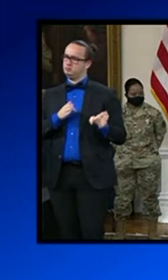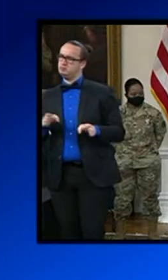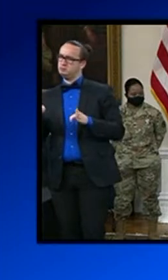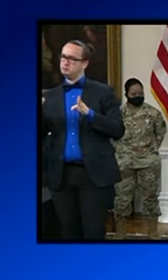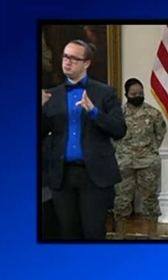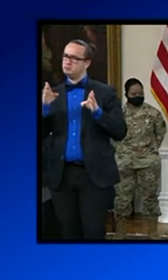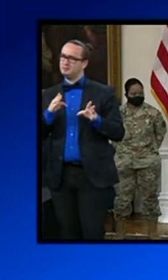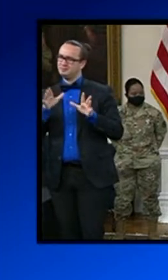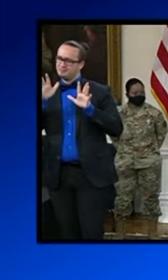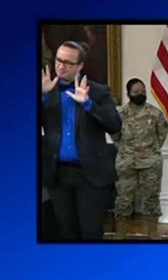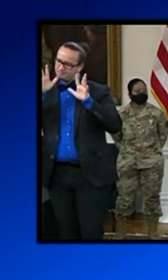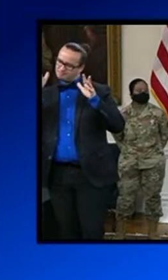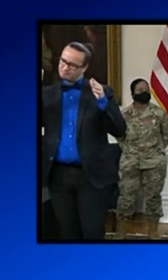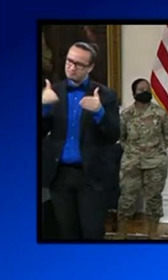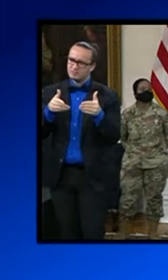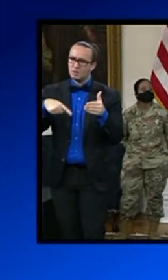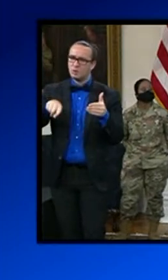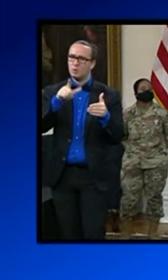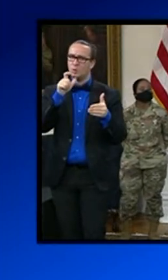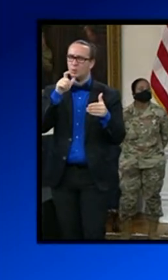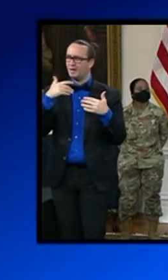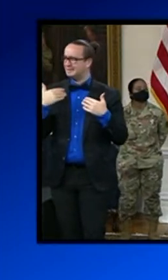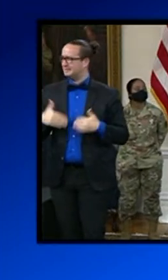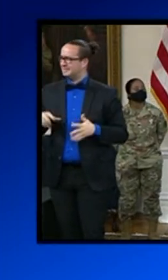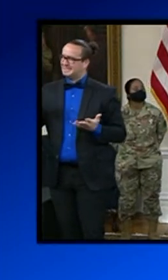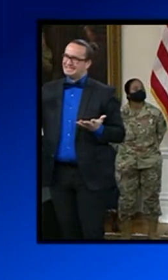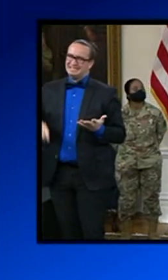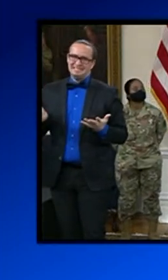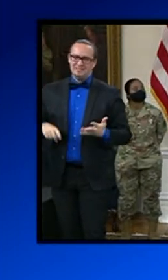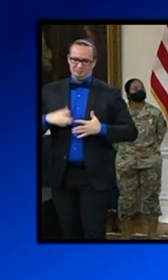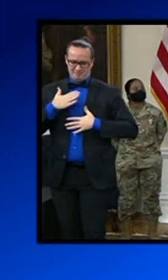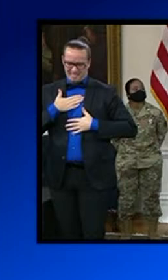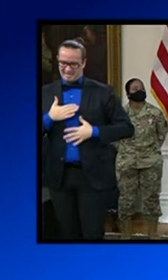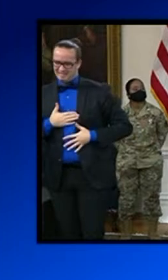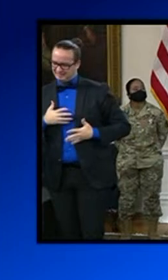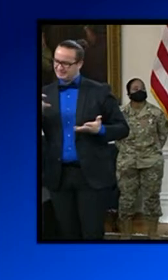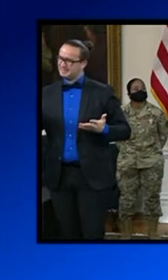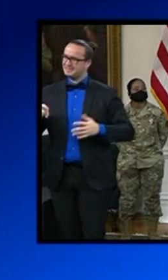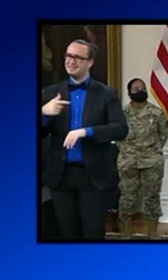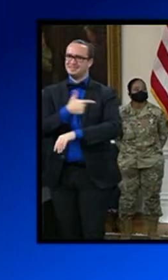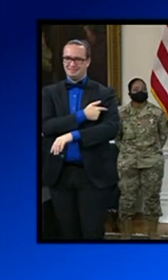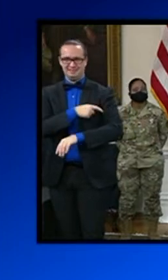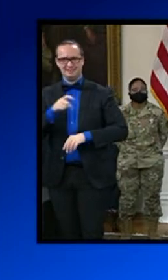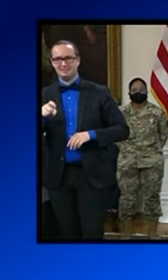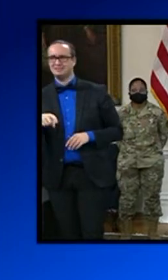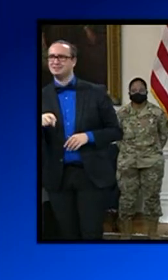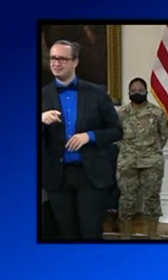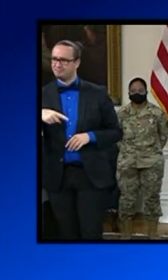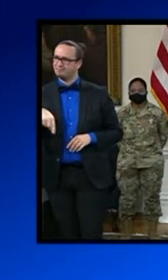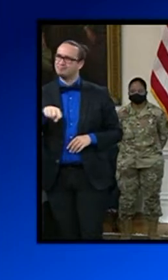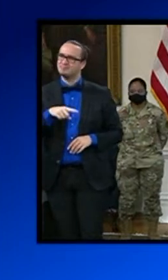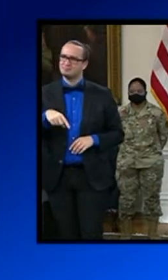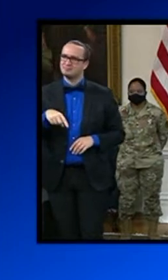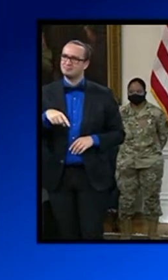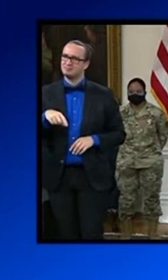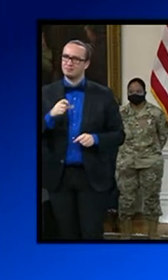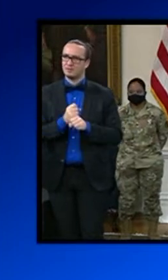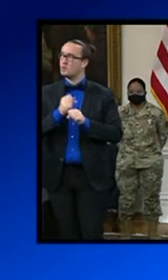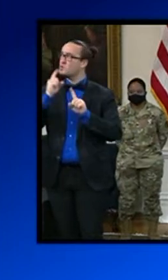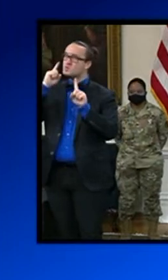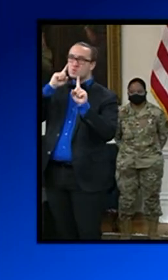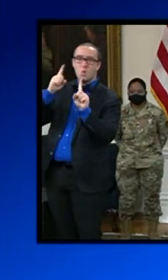sure that they don't contract the disease and possibly succumb to